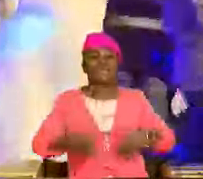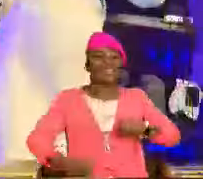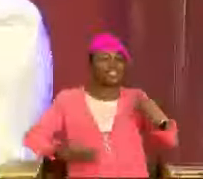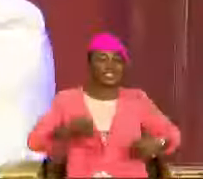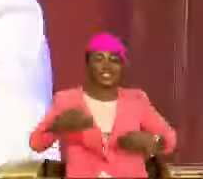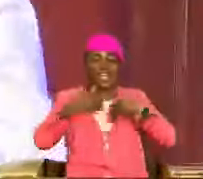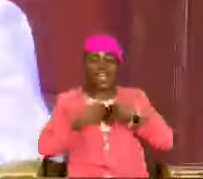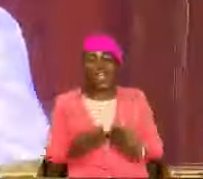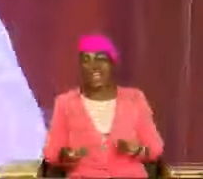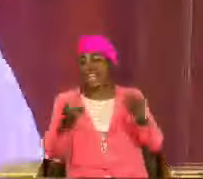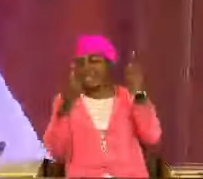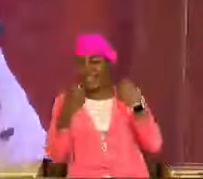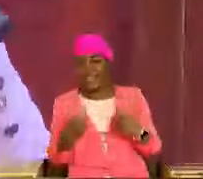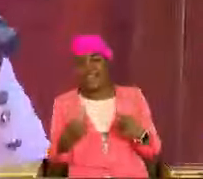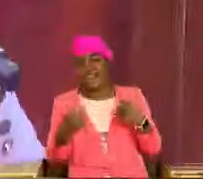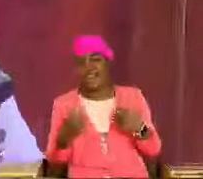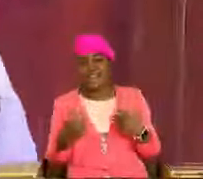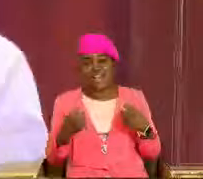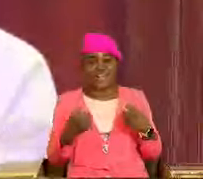hallelu